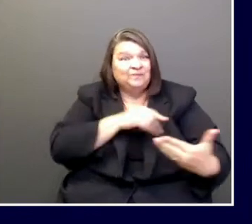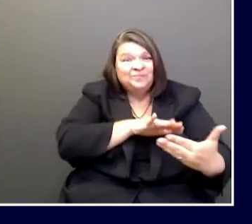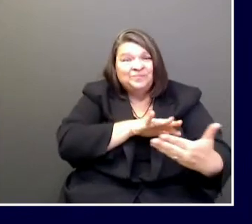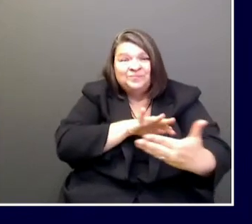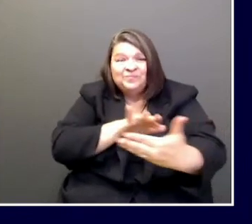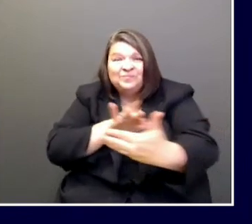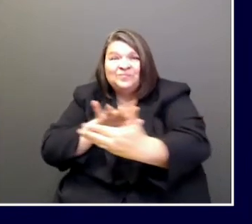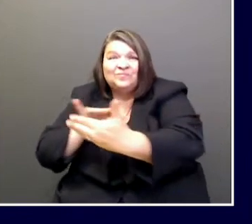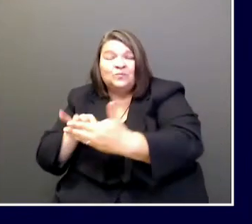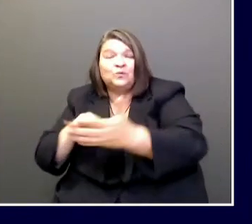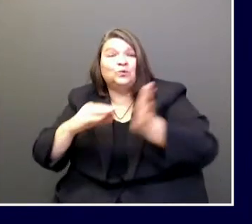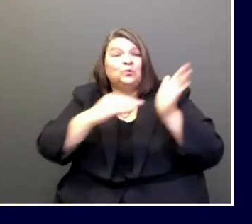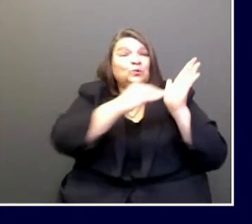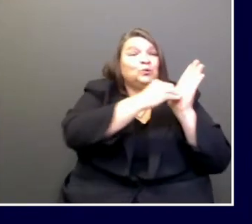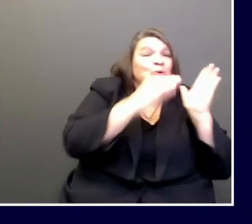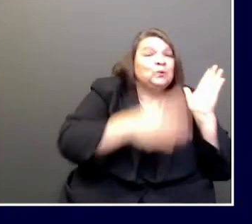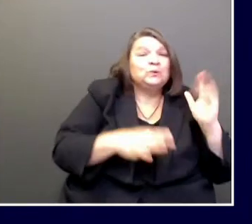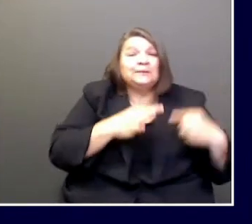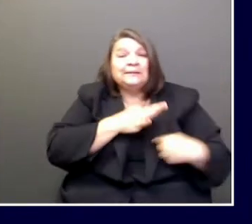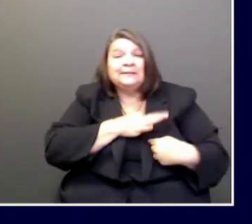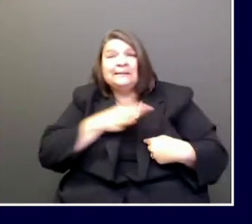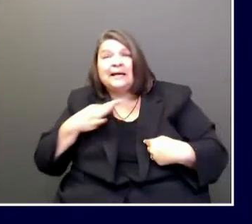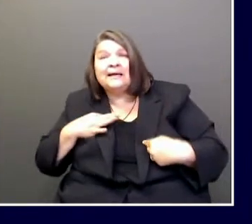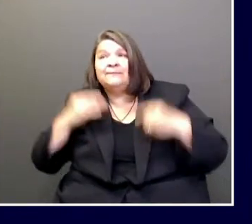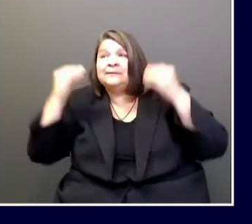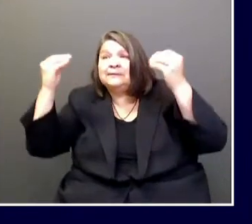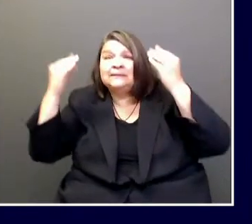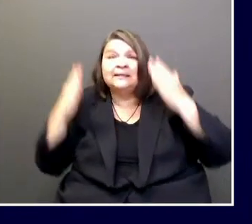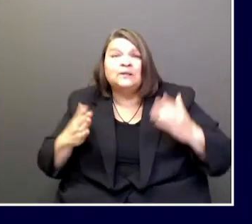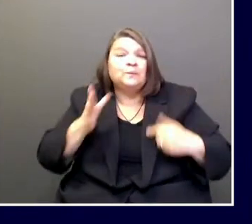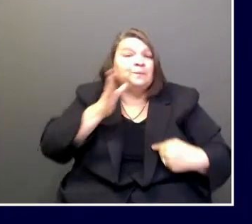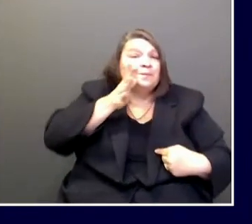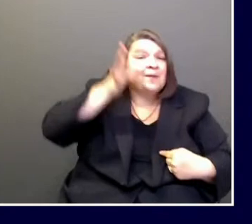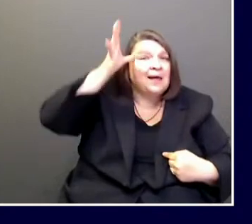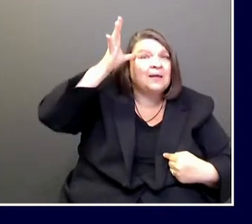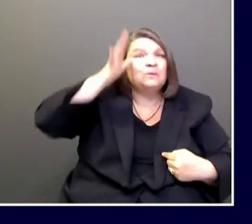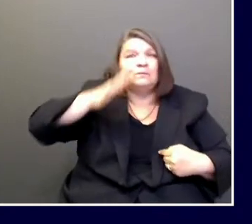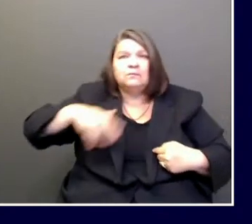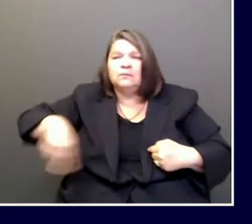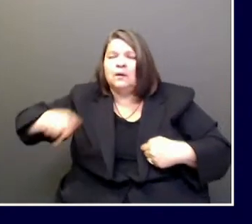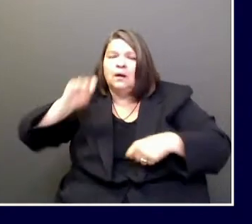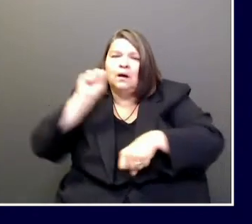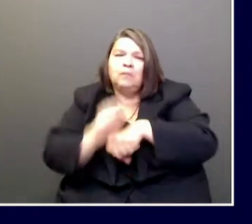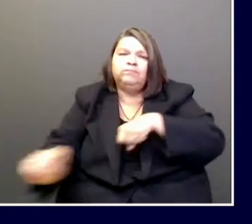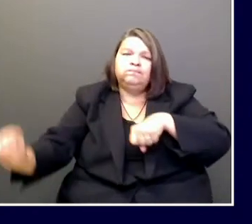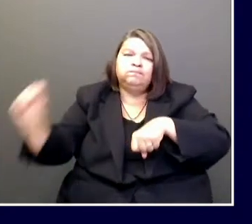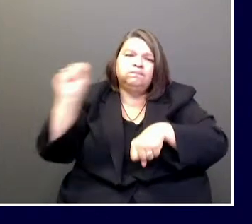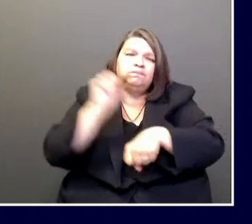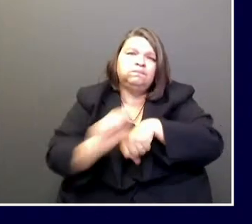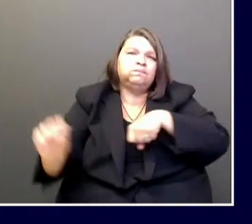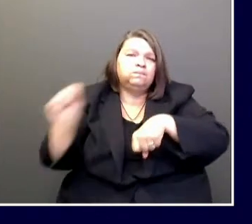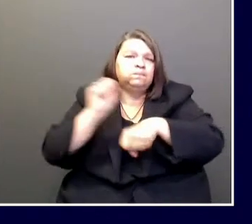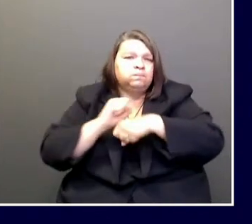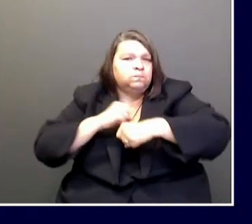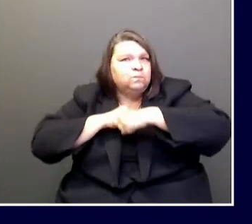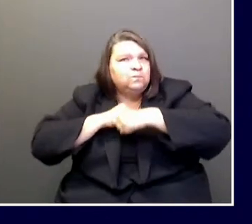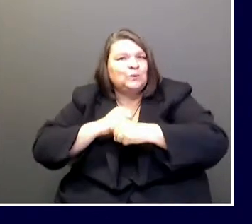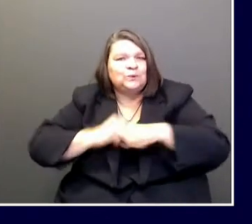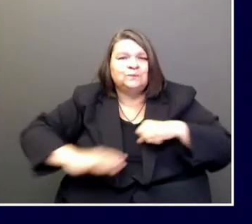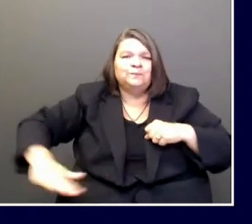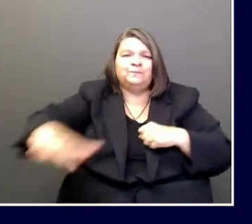hard things to keep Maine schools among the safest out there. Putting a mask on is another thing to help with that